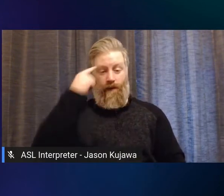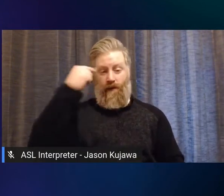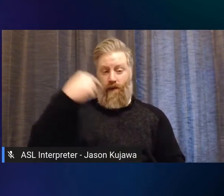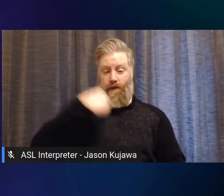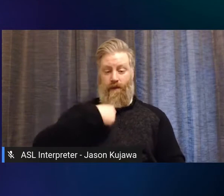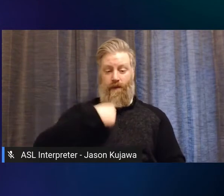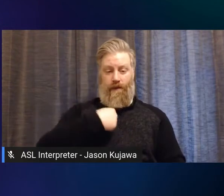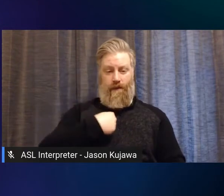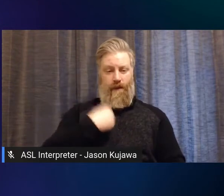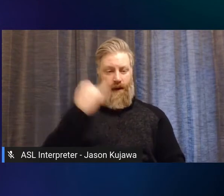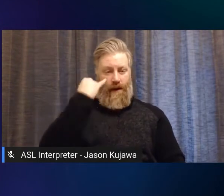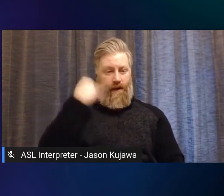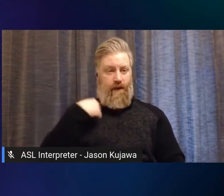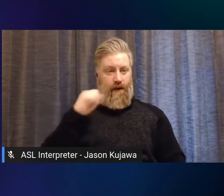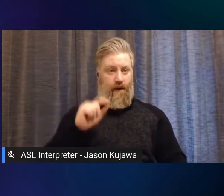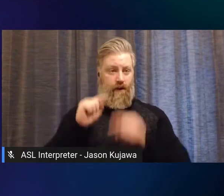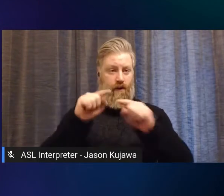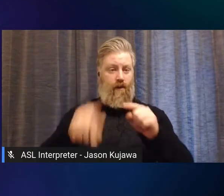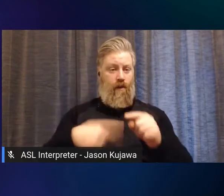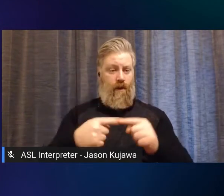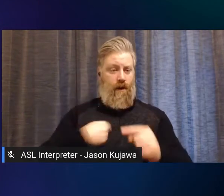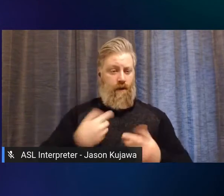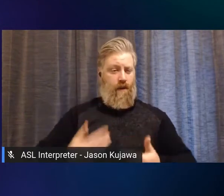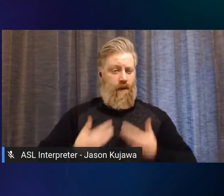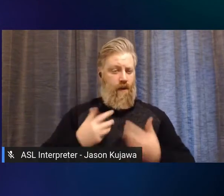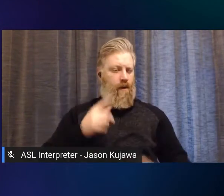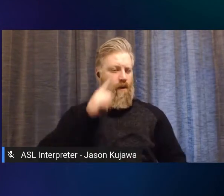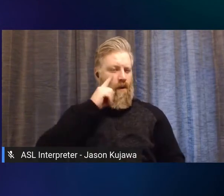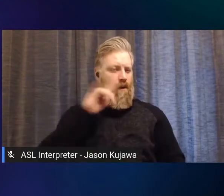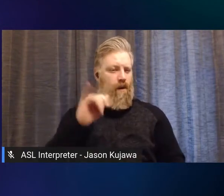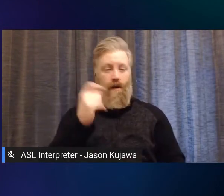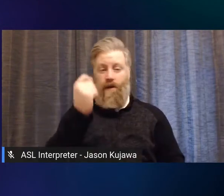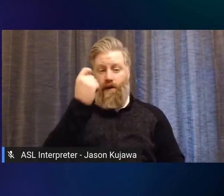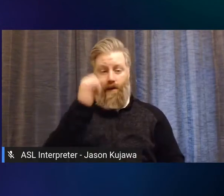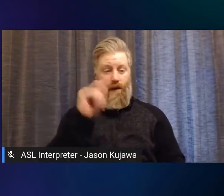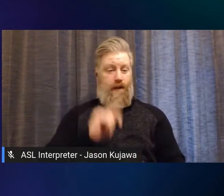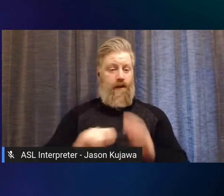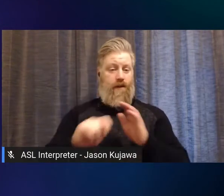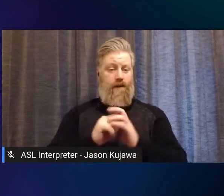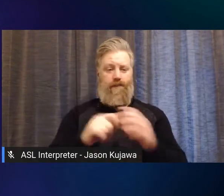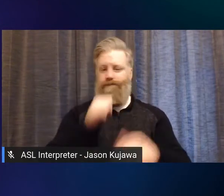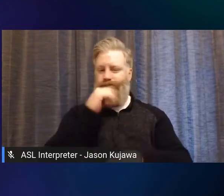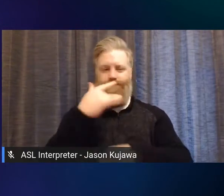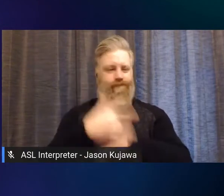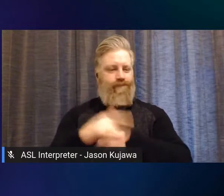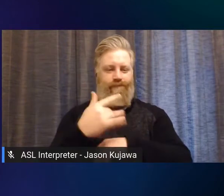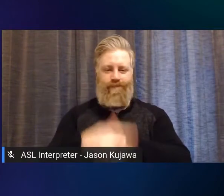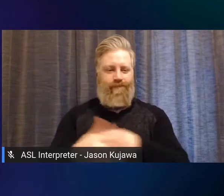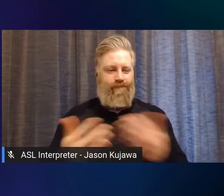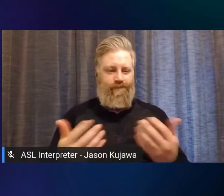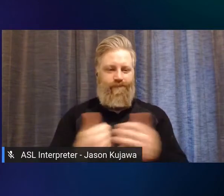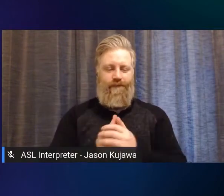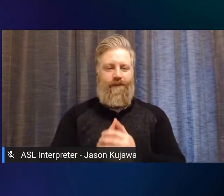attend this when I was young. But I didn't have this. This wasn't available to me. All I had was